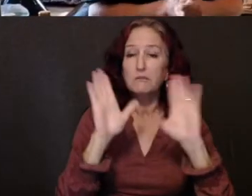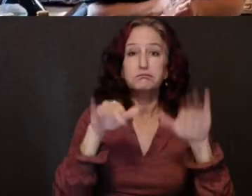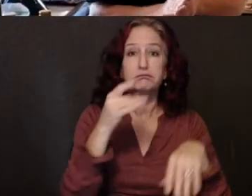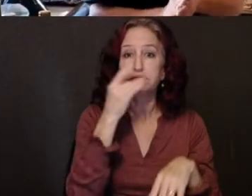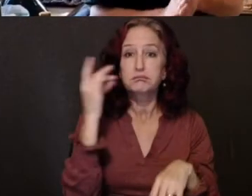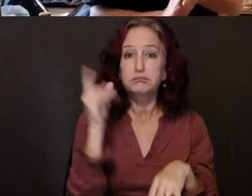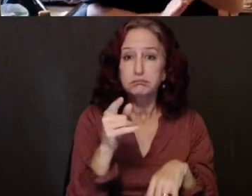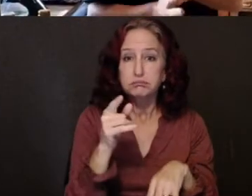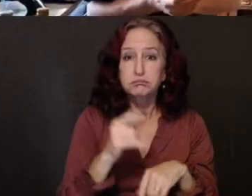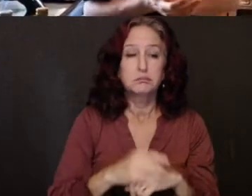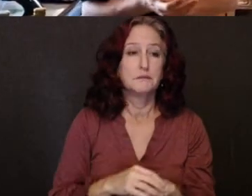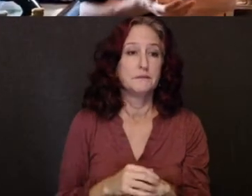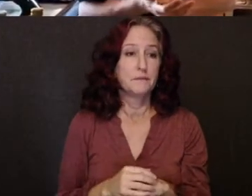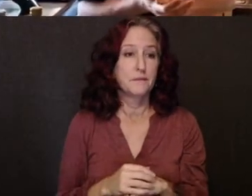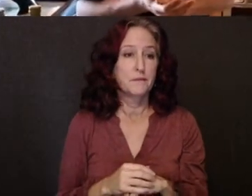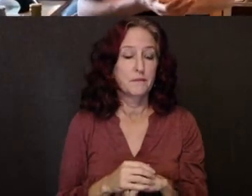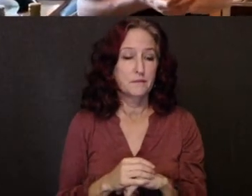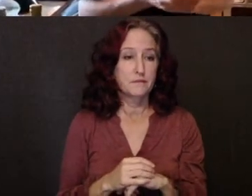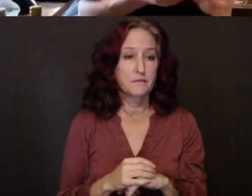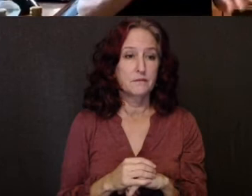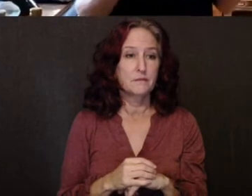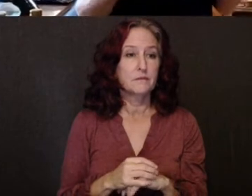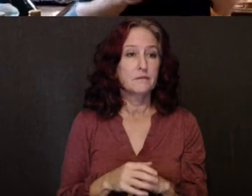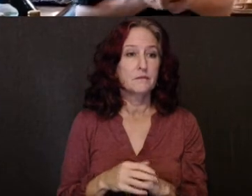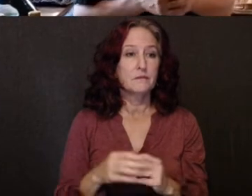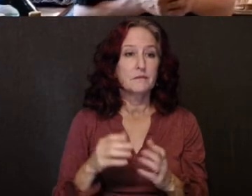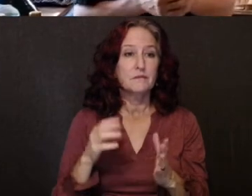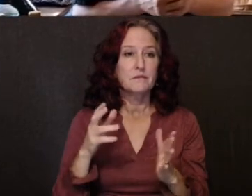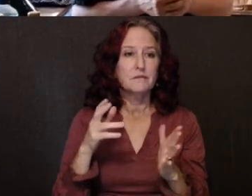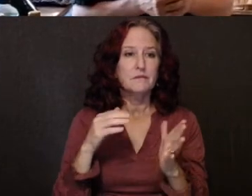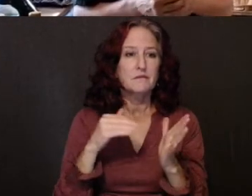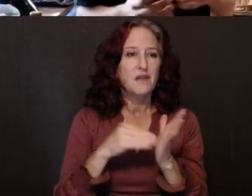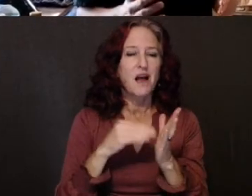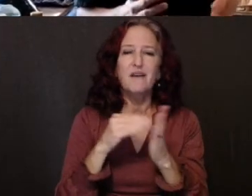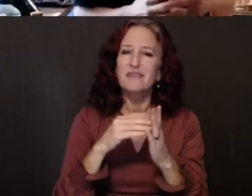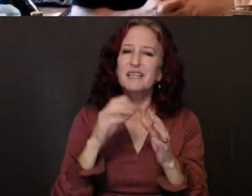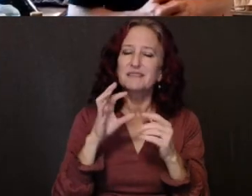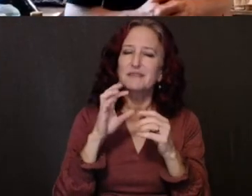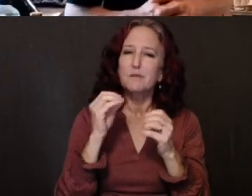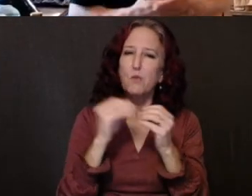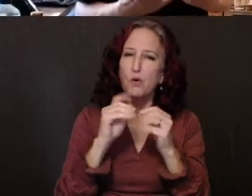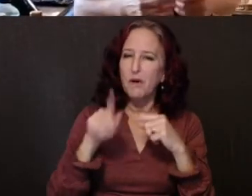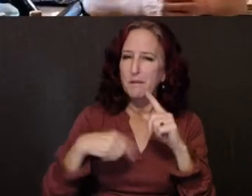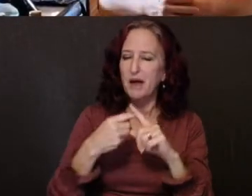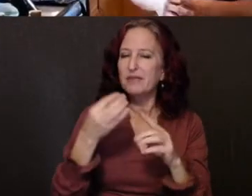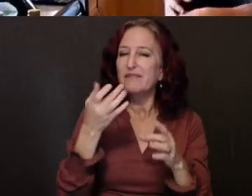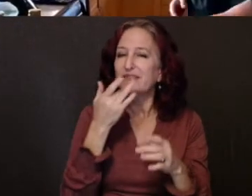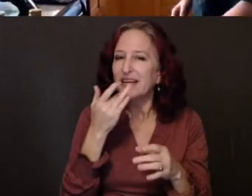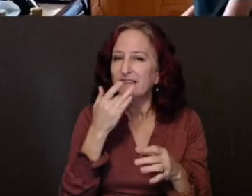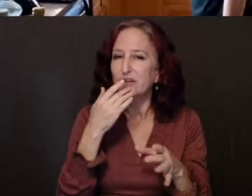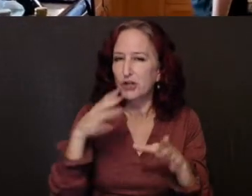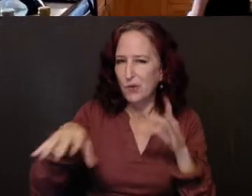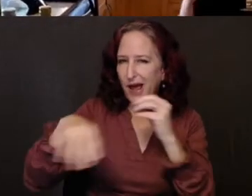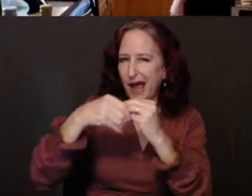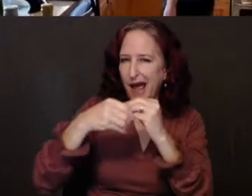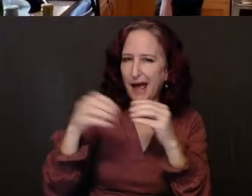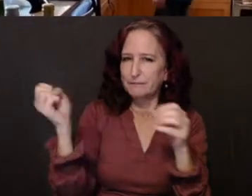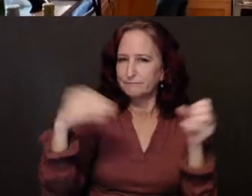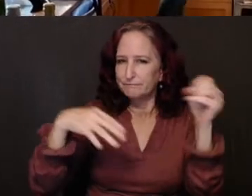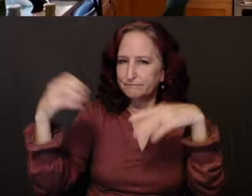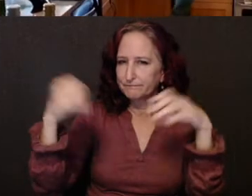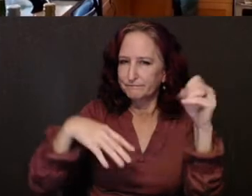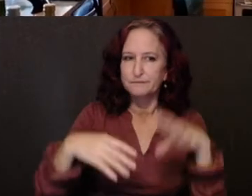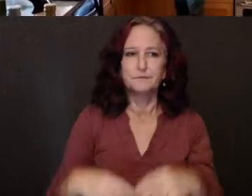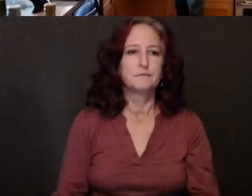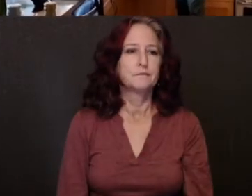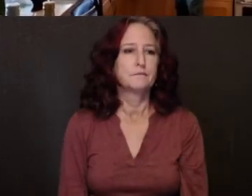made one the other day out of just a standard orange pumpkin, the smaller one, and it turned out great.